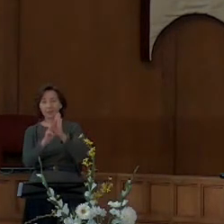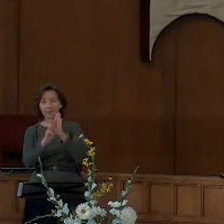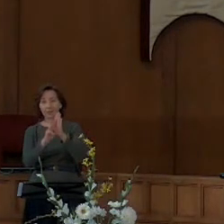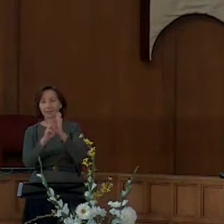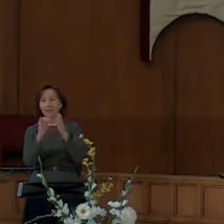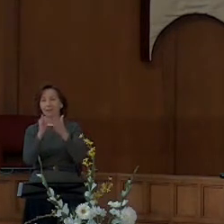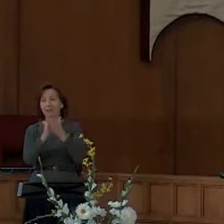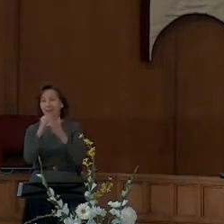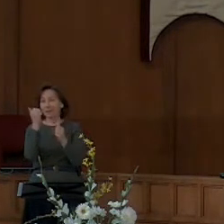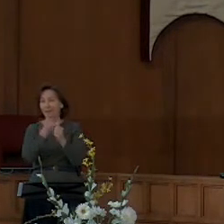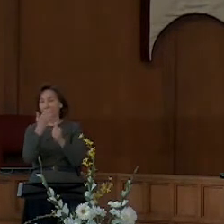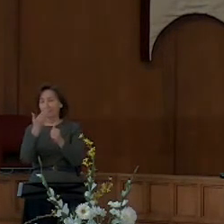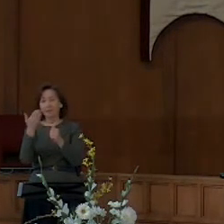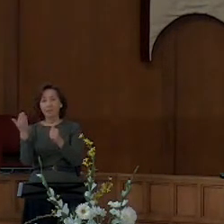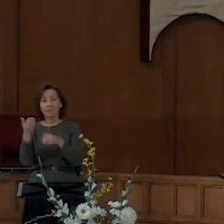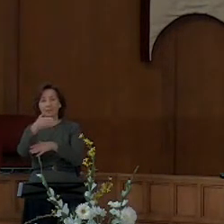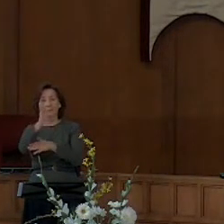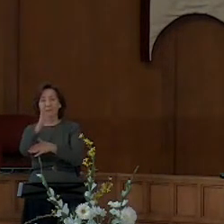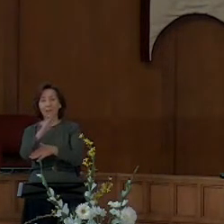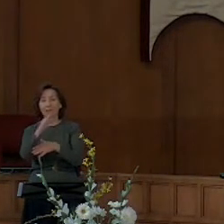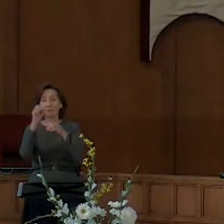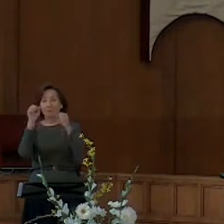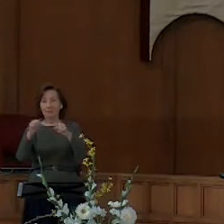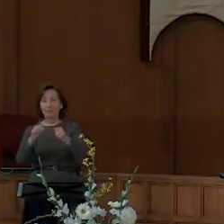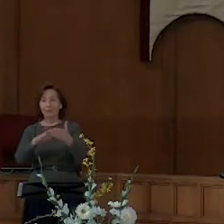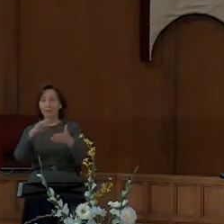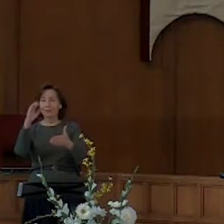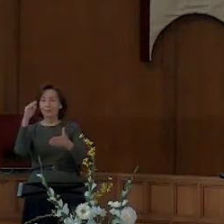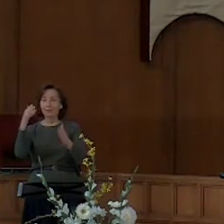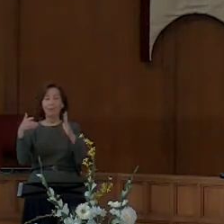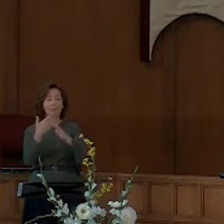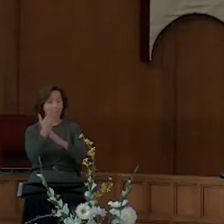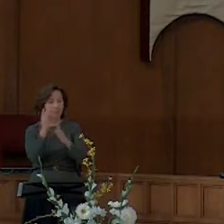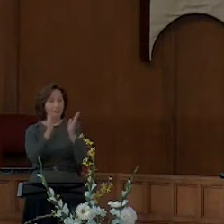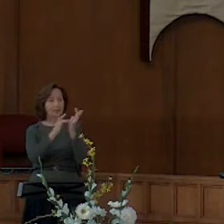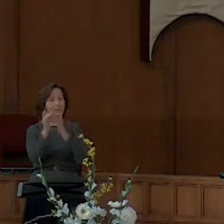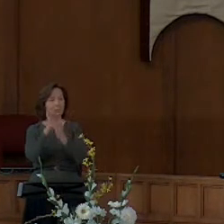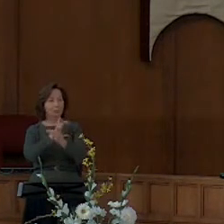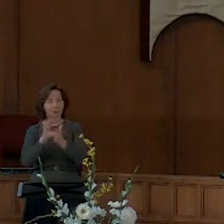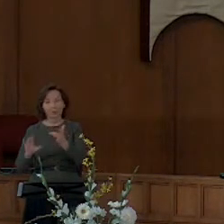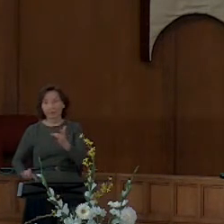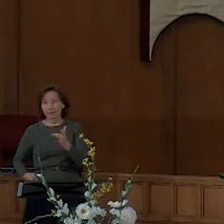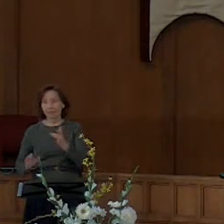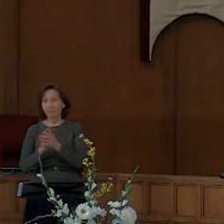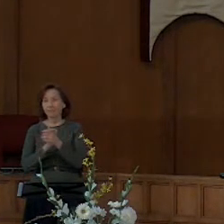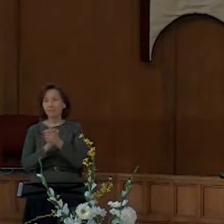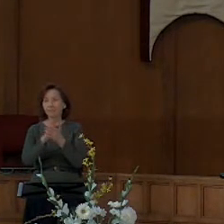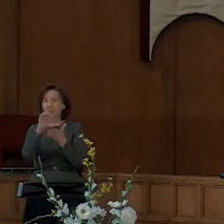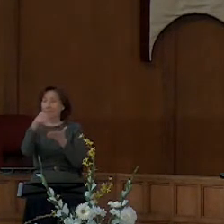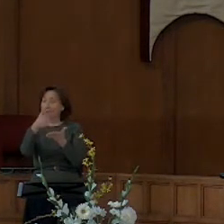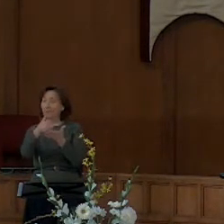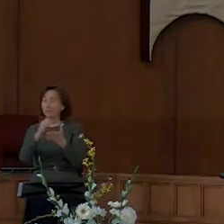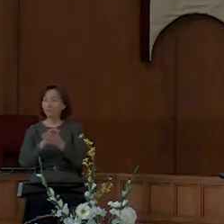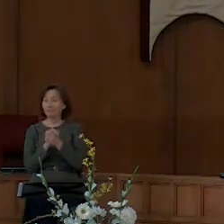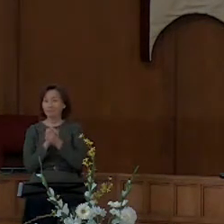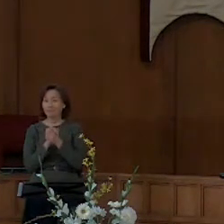witness, that in everything God may be glorified through Jesus Christ our Lord.